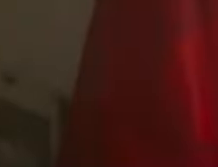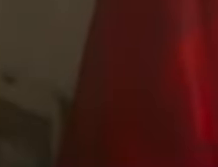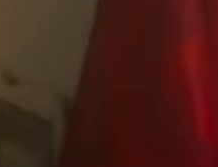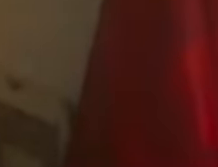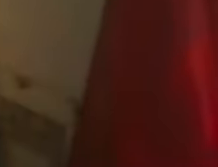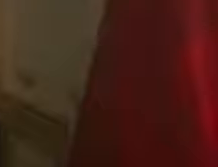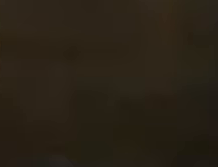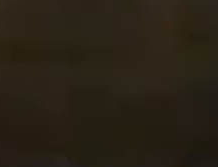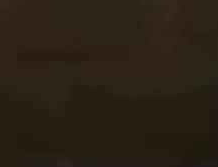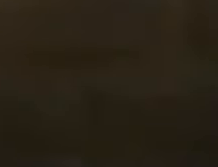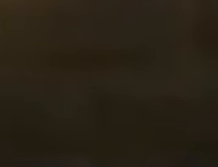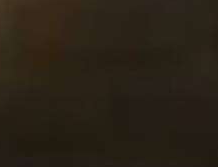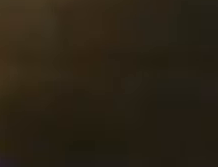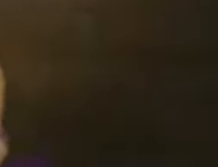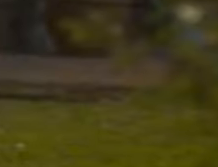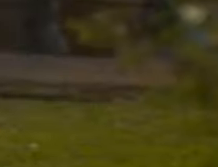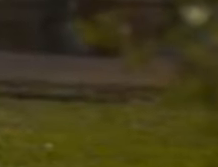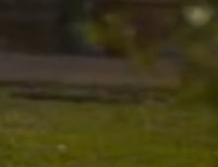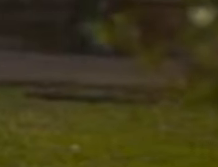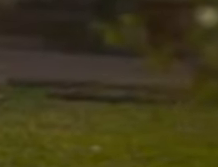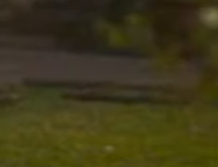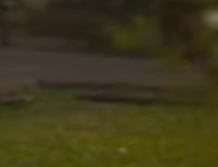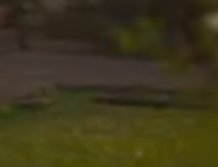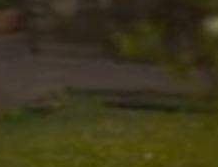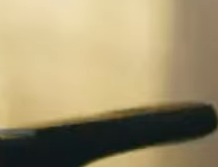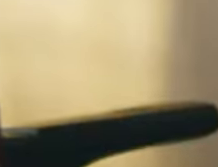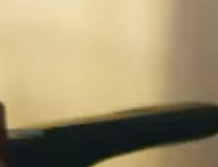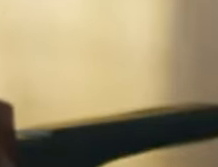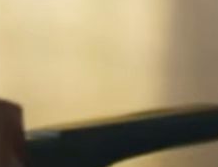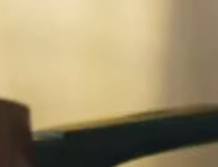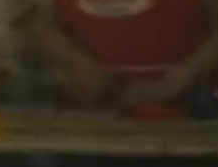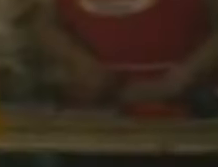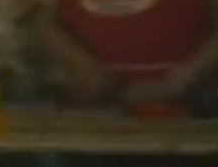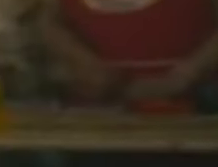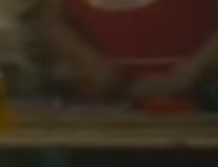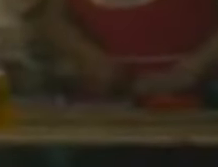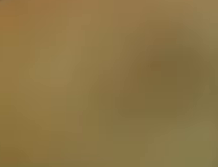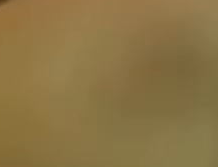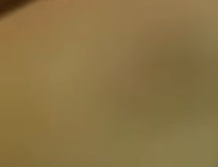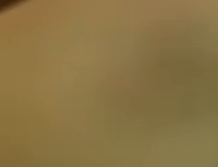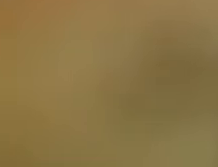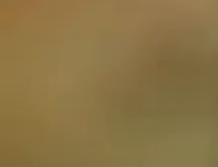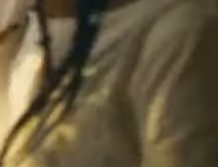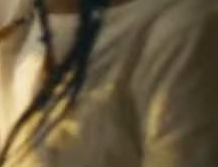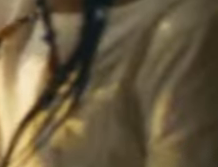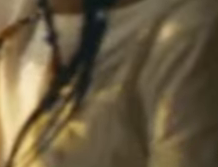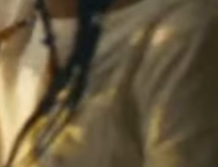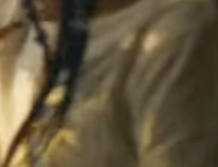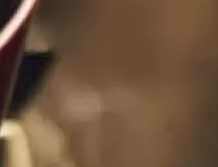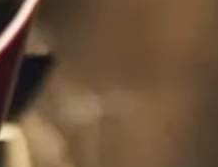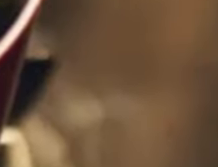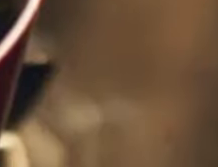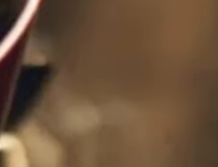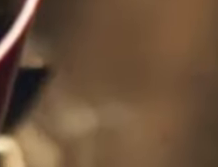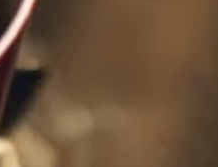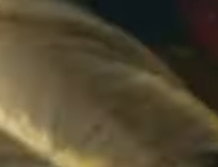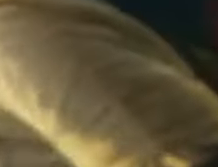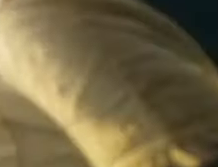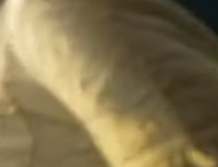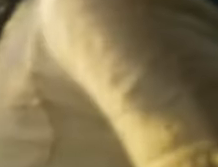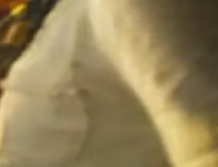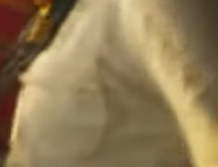cubes because iron gives you strength to skuma yourself to be the best you can be.